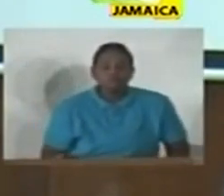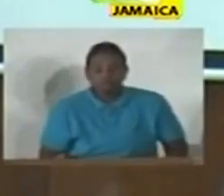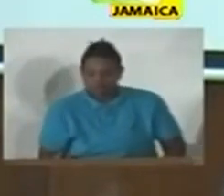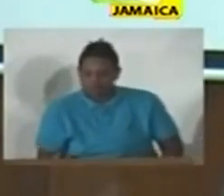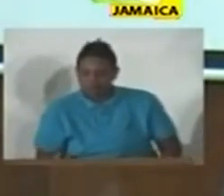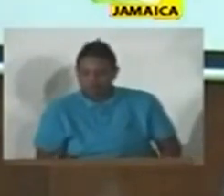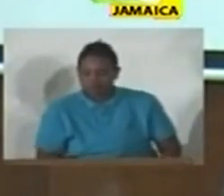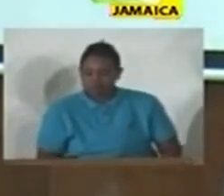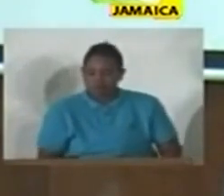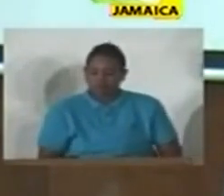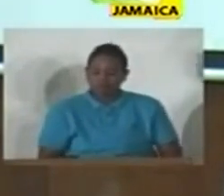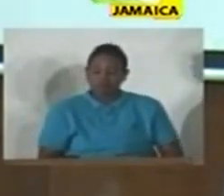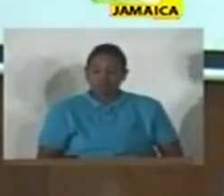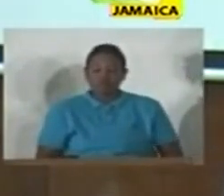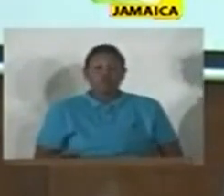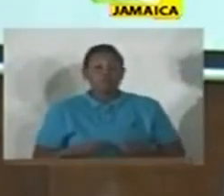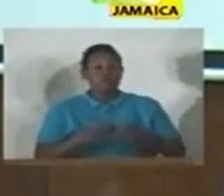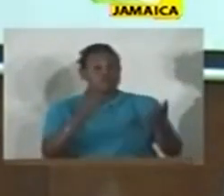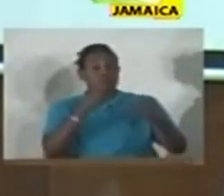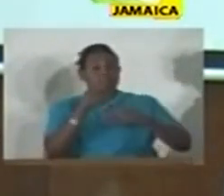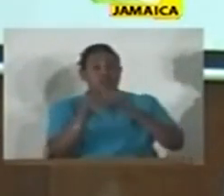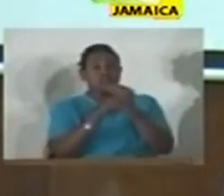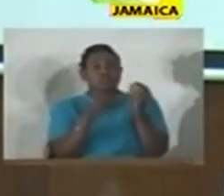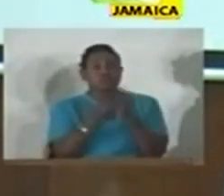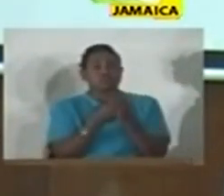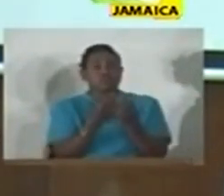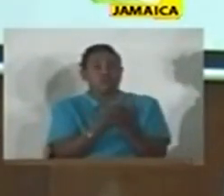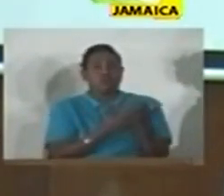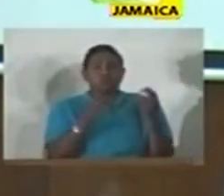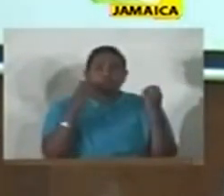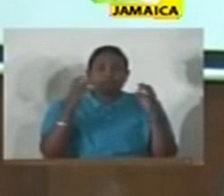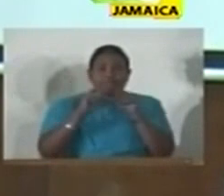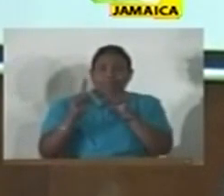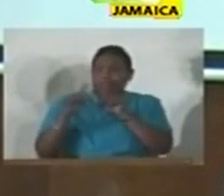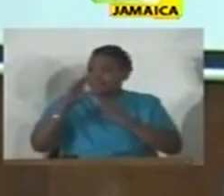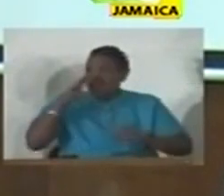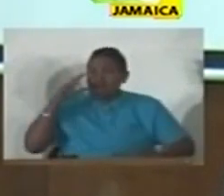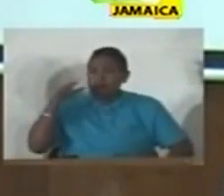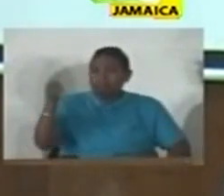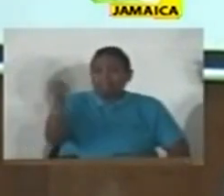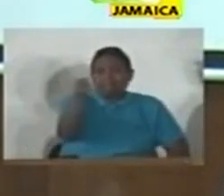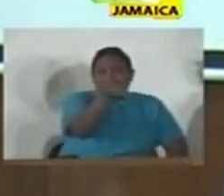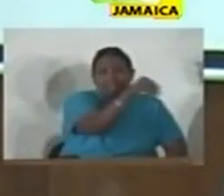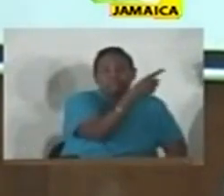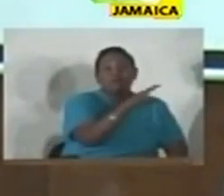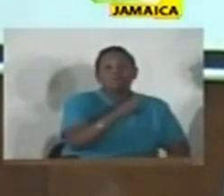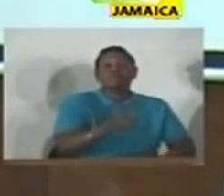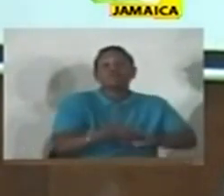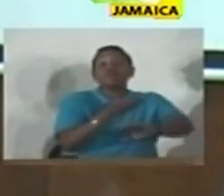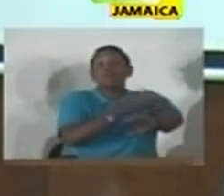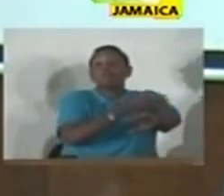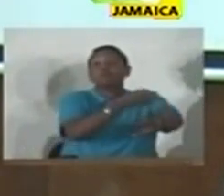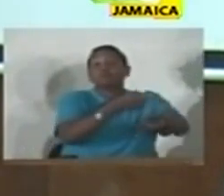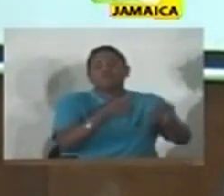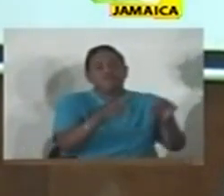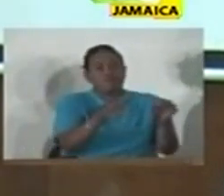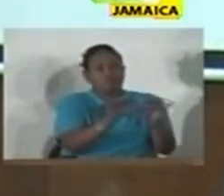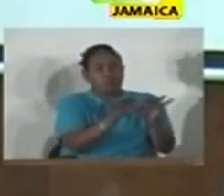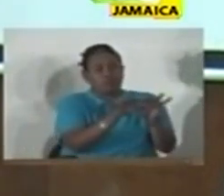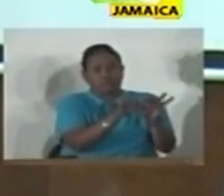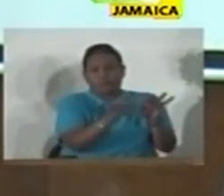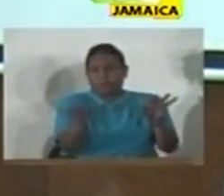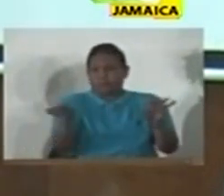additional income for hundreds of farmers, enhancement of the development of the value chain, curtail